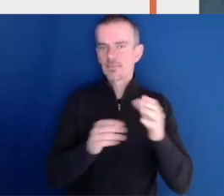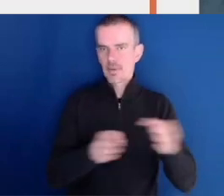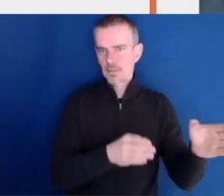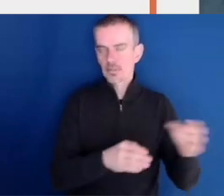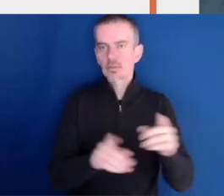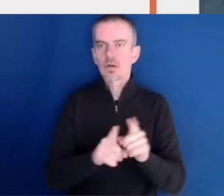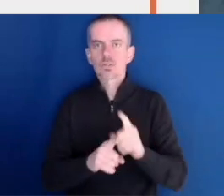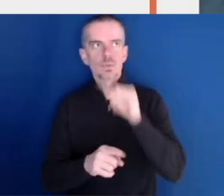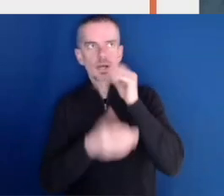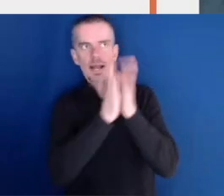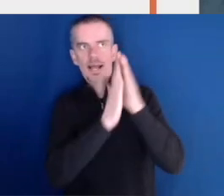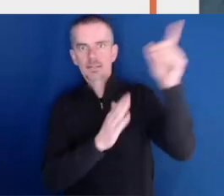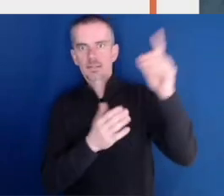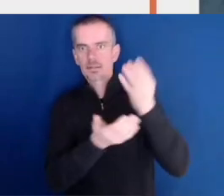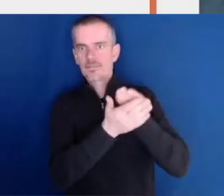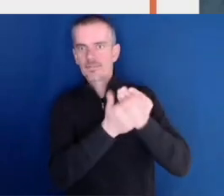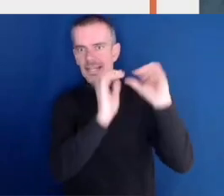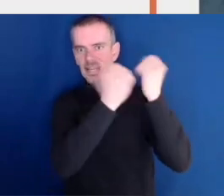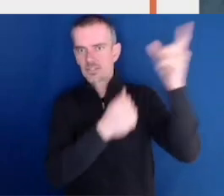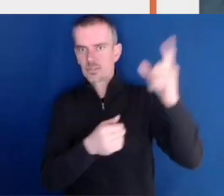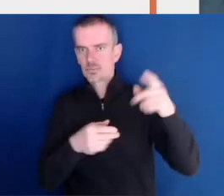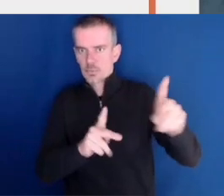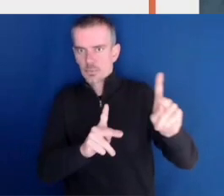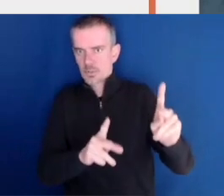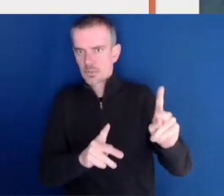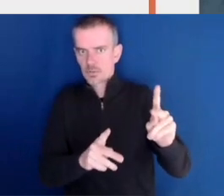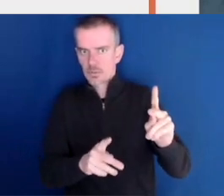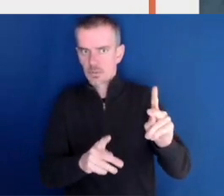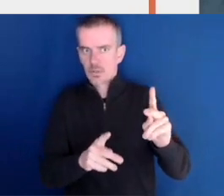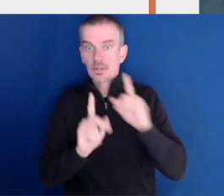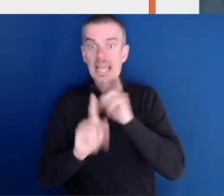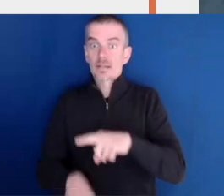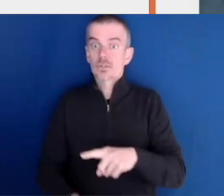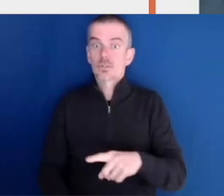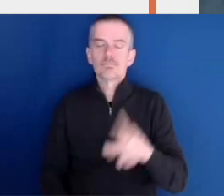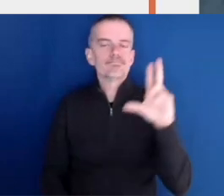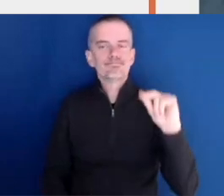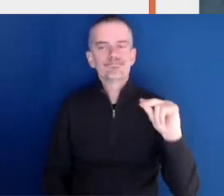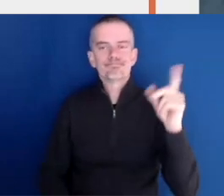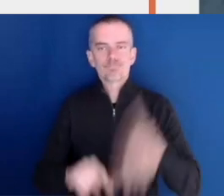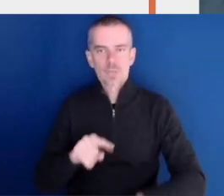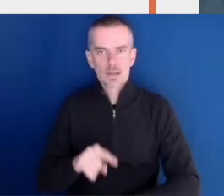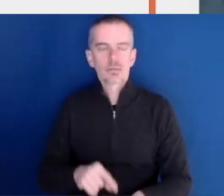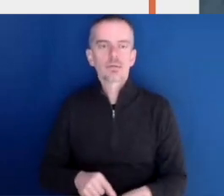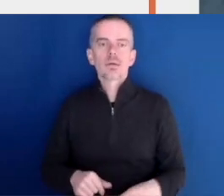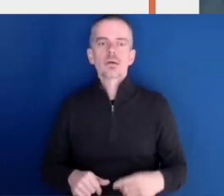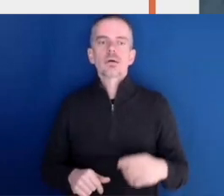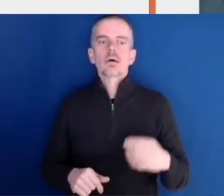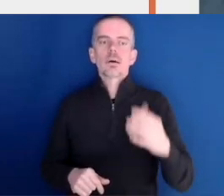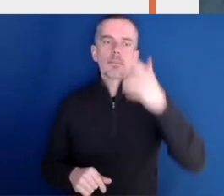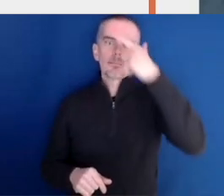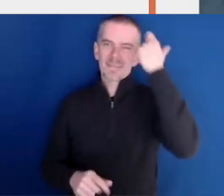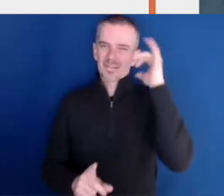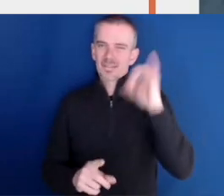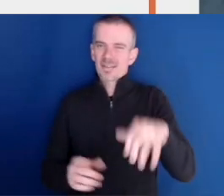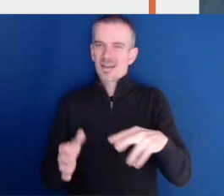get consent from the funding agency. So if we can go to the next slide, please. We cannot do that. So no, because doing so is going